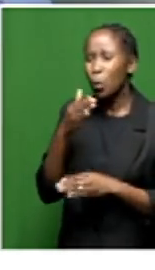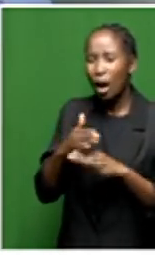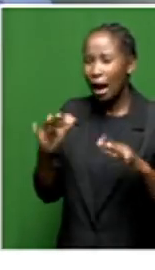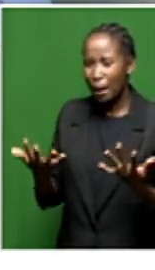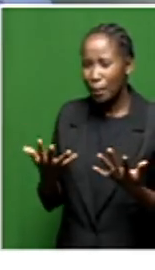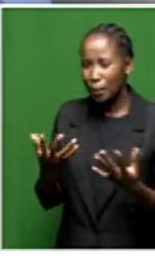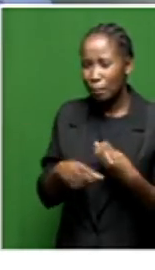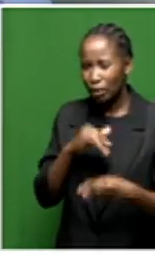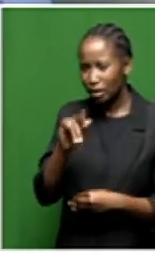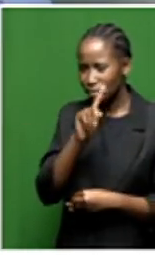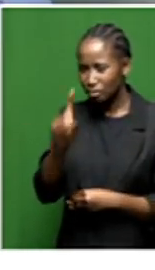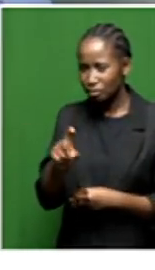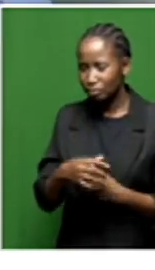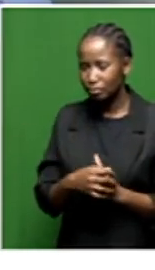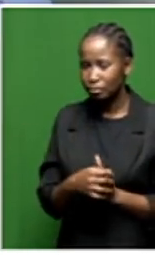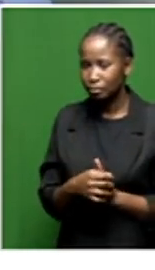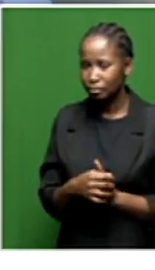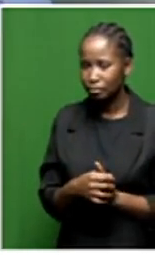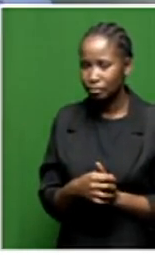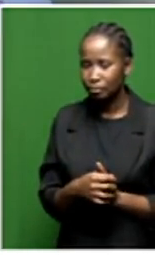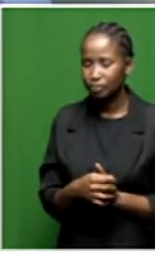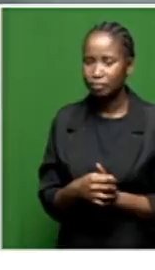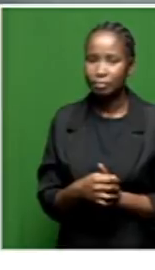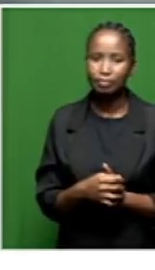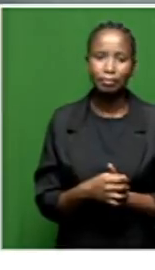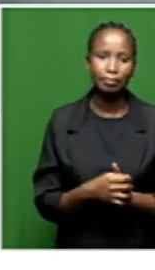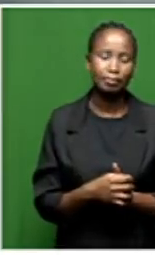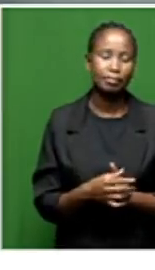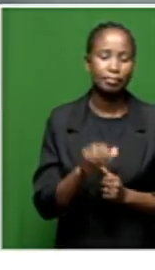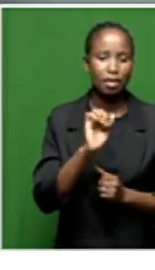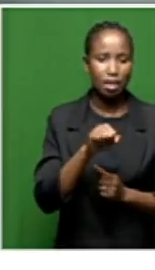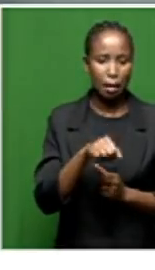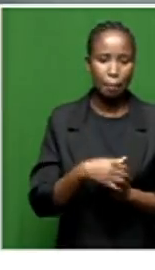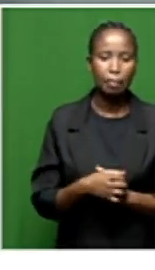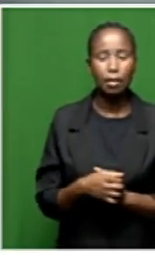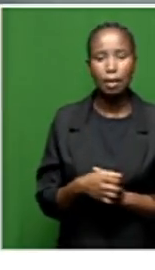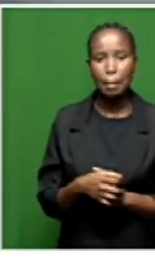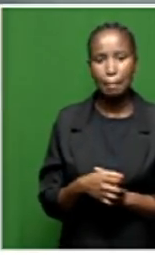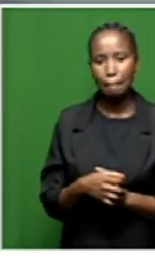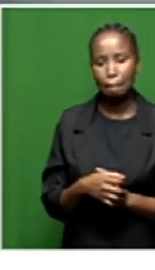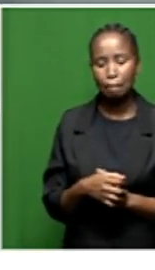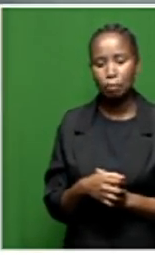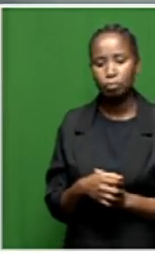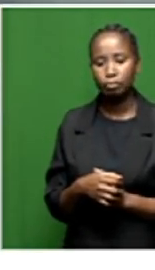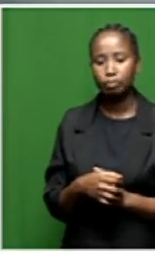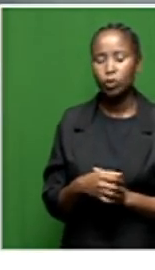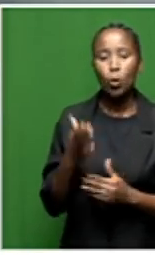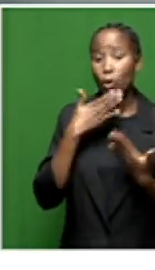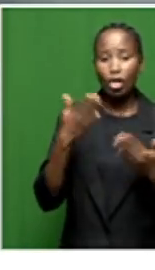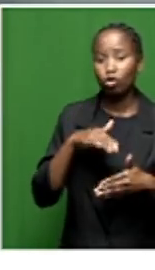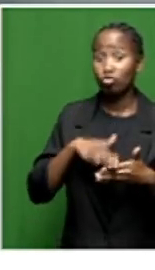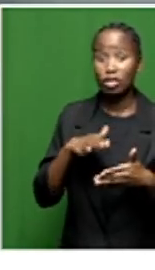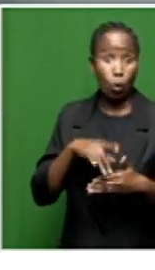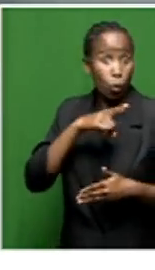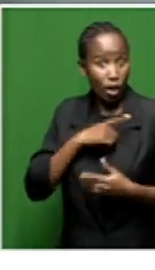such as these, General? Yeah, without dealing with the reason why the matter